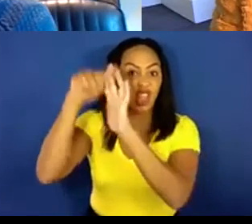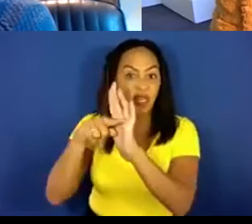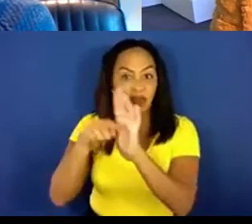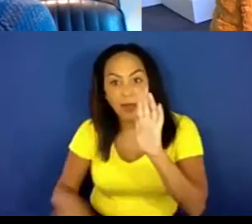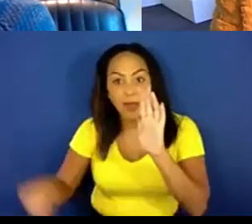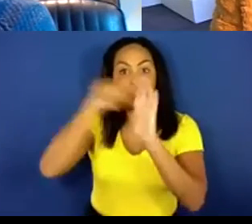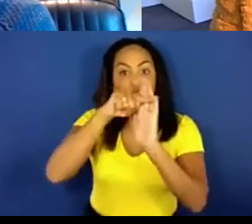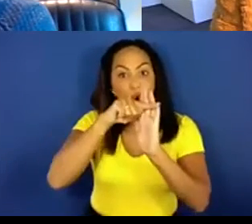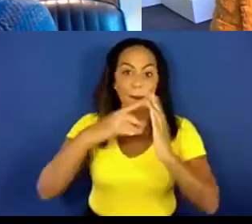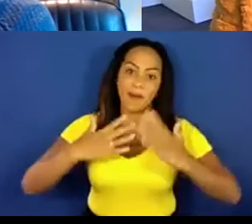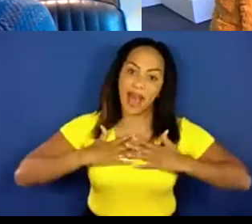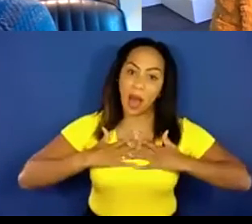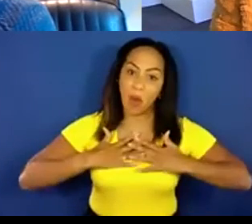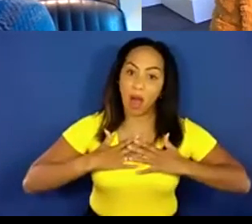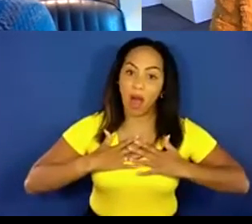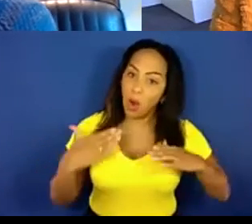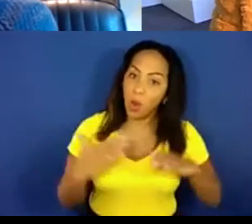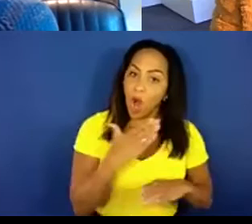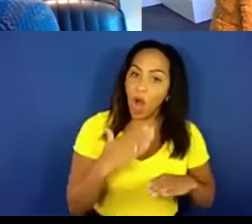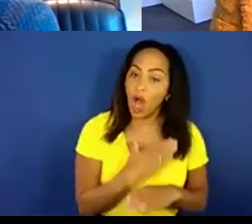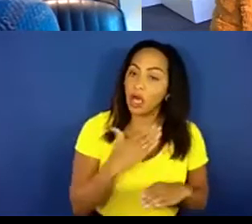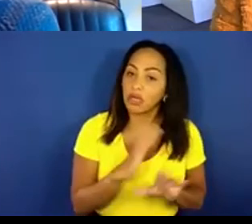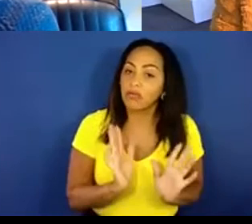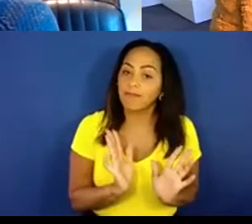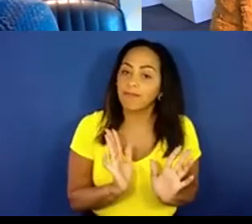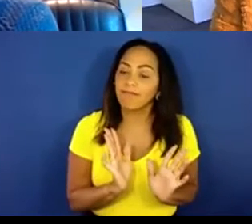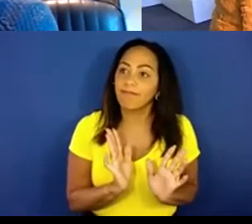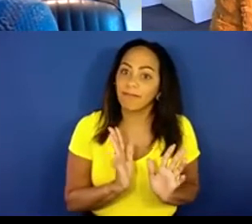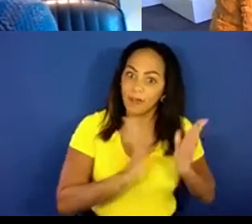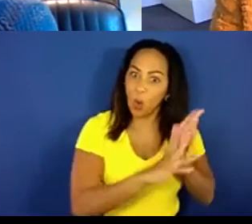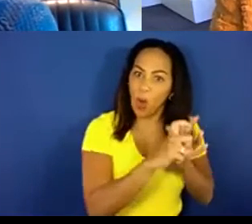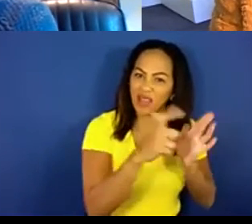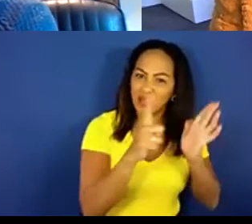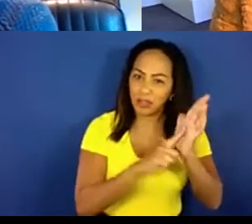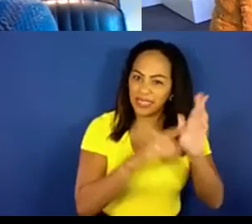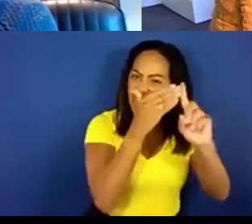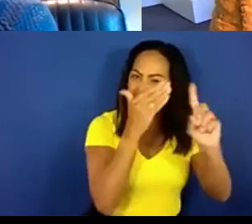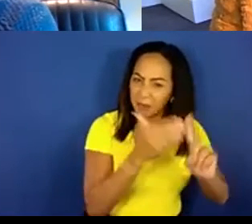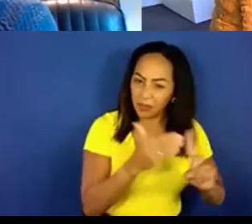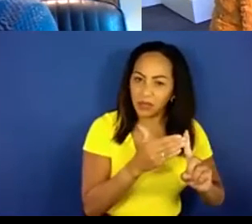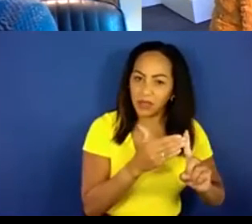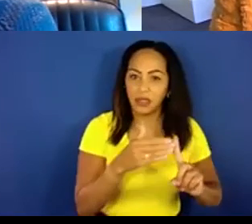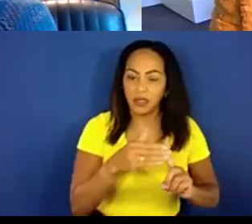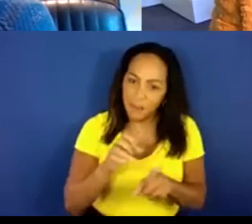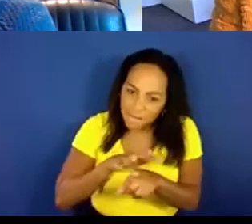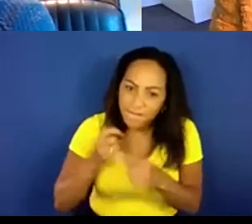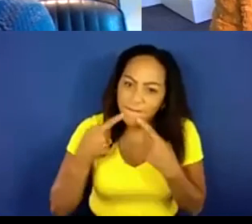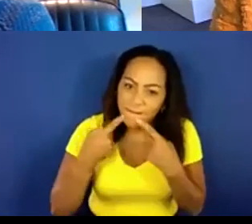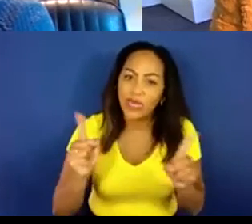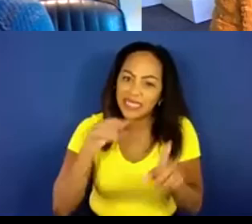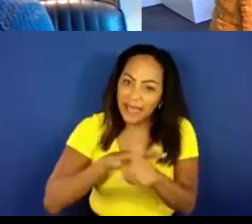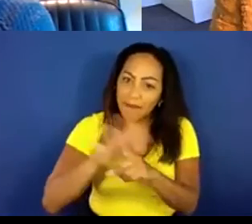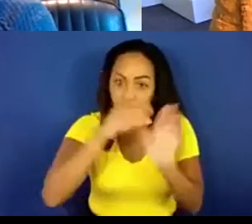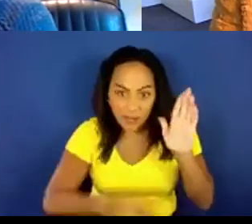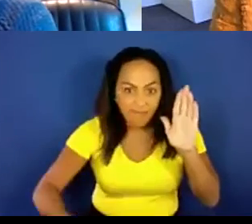it back in the forefront of the aims of our organisation as a disabled people's organisation. So, yeah, I agree with